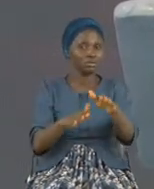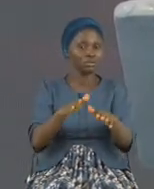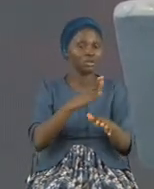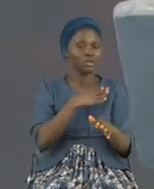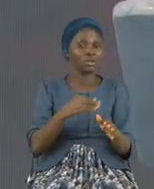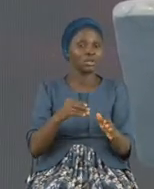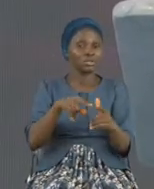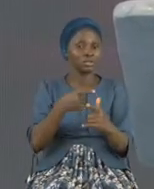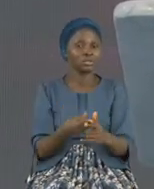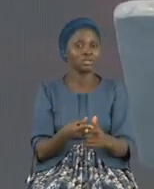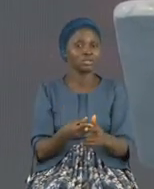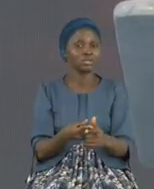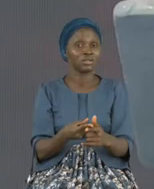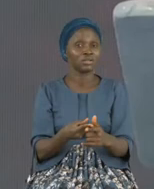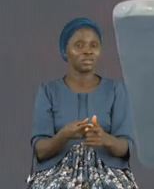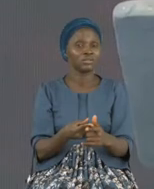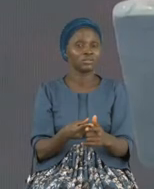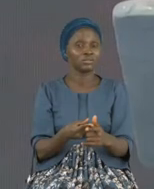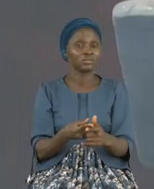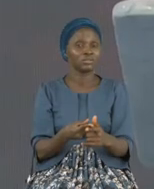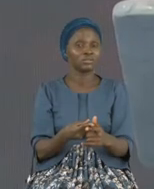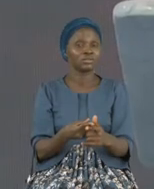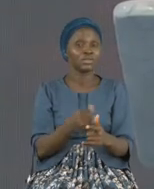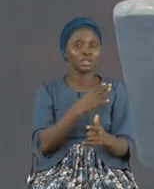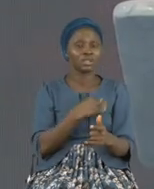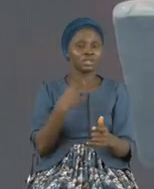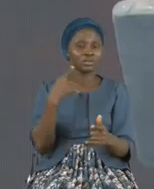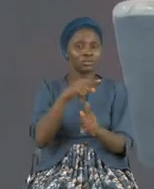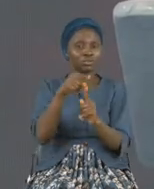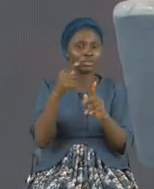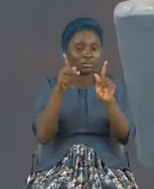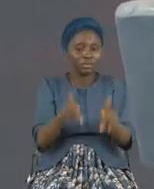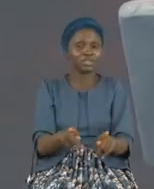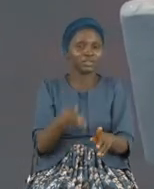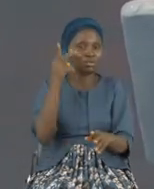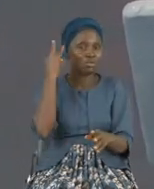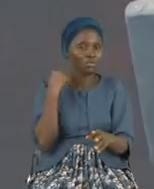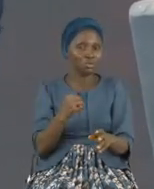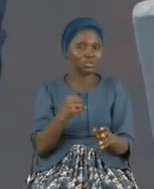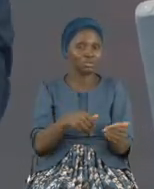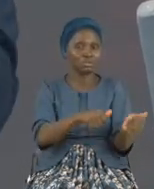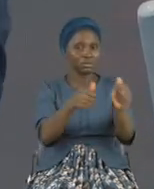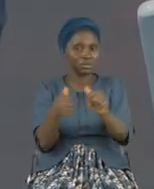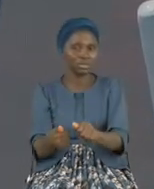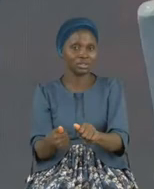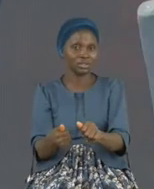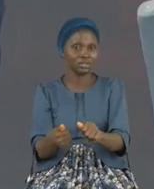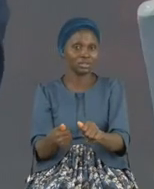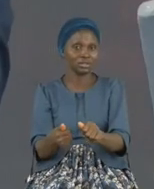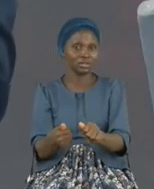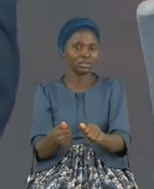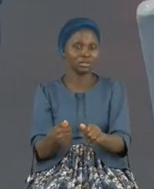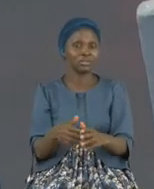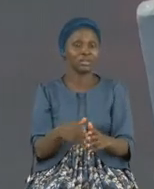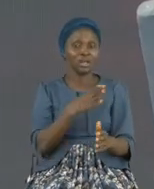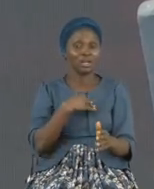fellow was, he saved and baptized and enjoyed. He went in his own chariot.